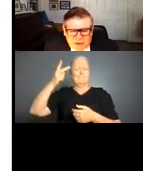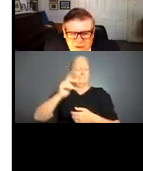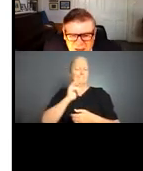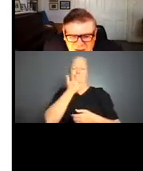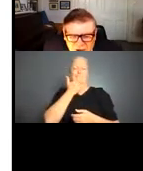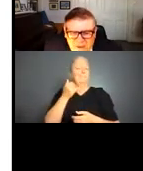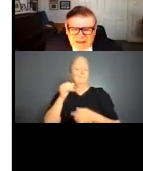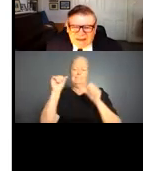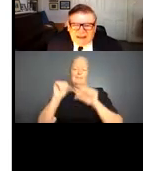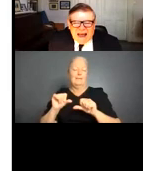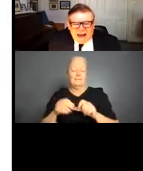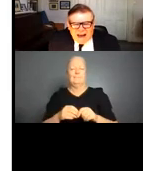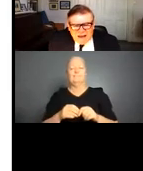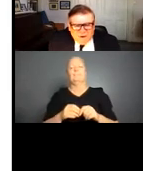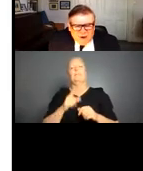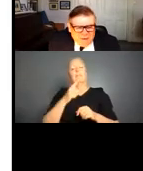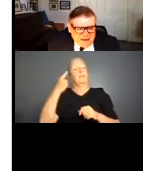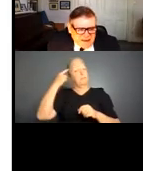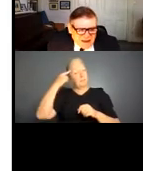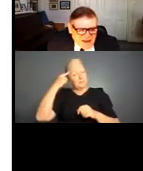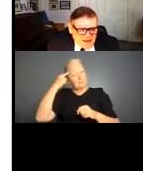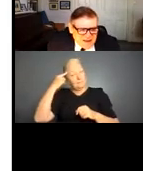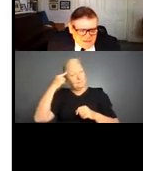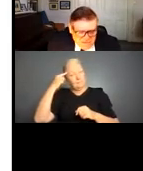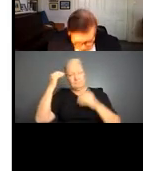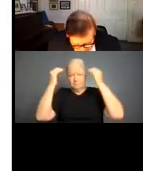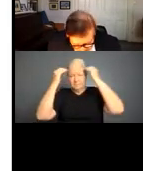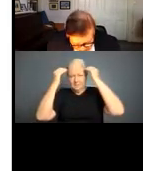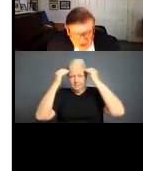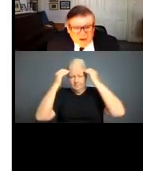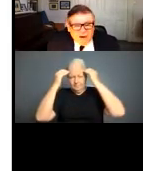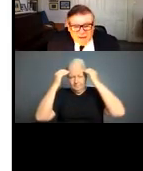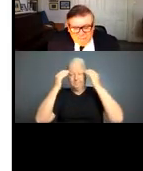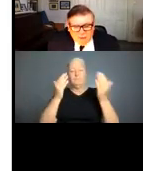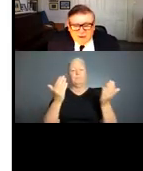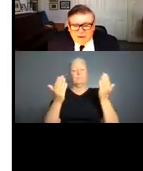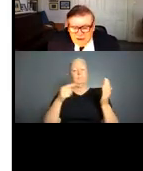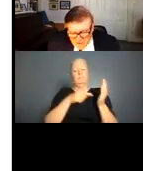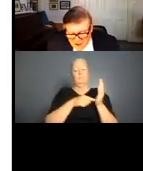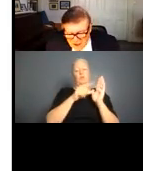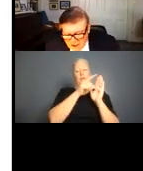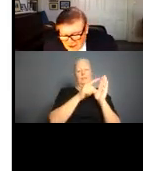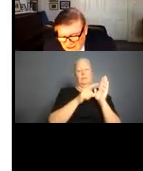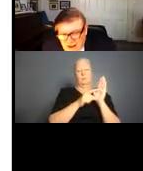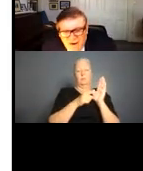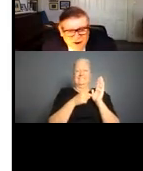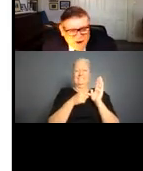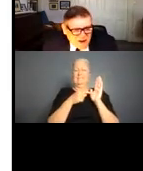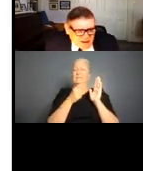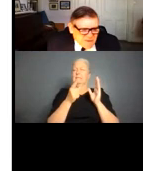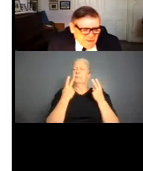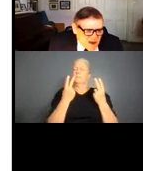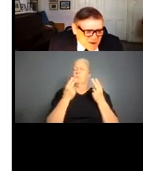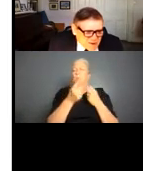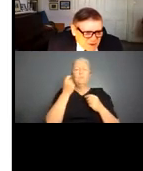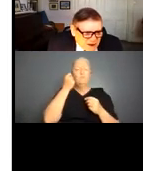Distinguishes between mental capacity and legal capacity. And this is really quite important. So let's go on and